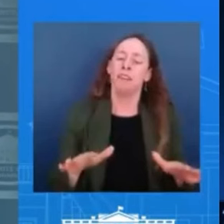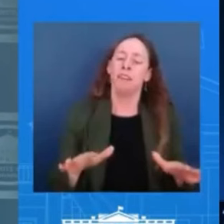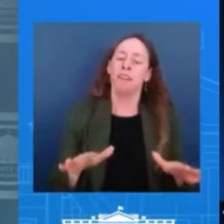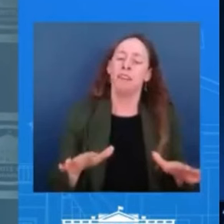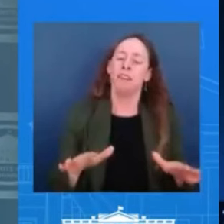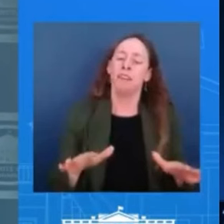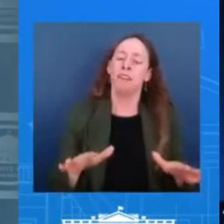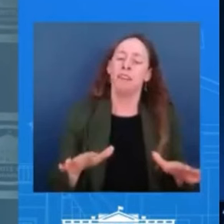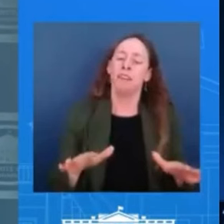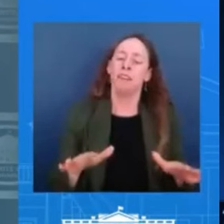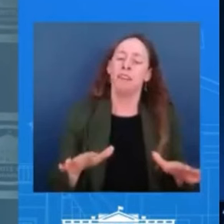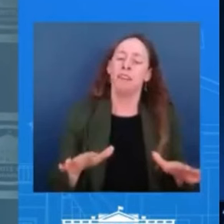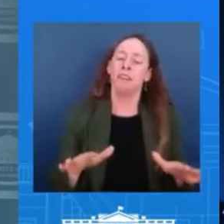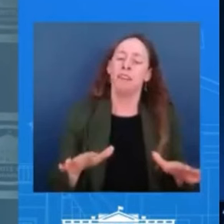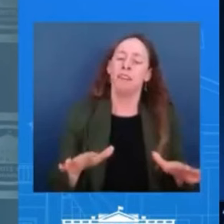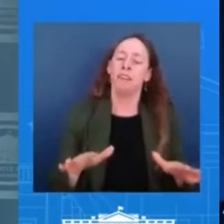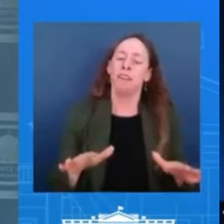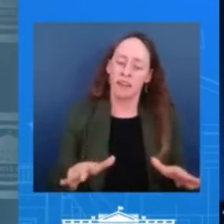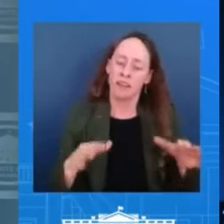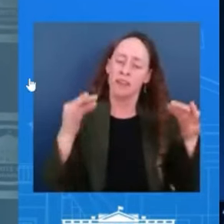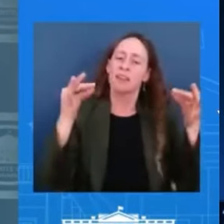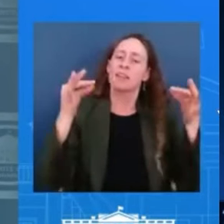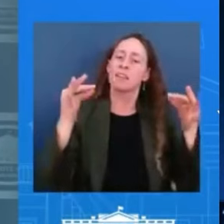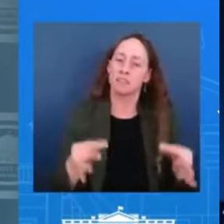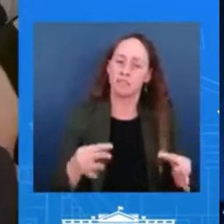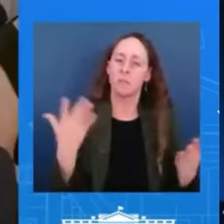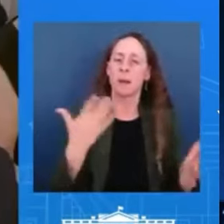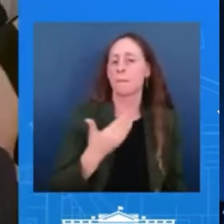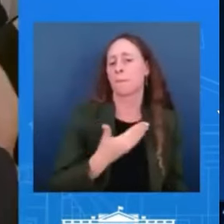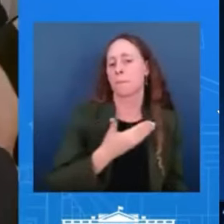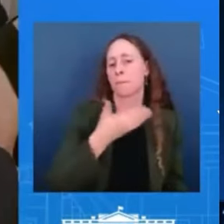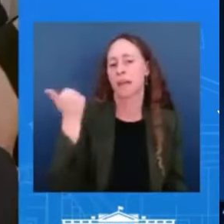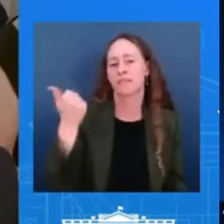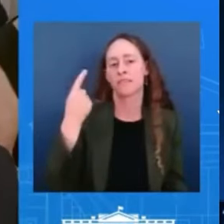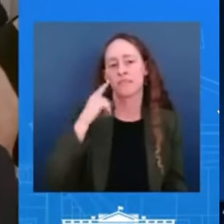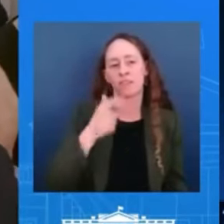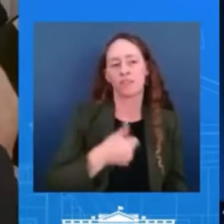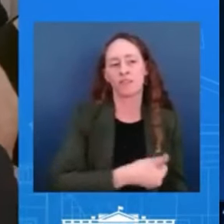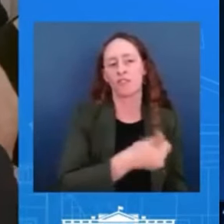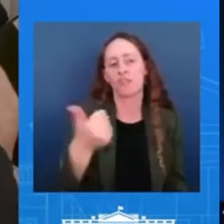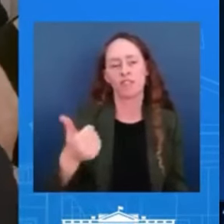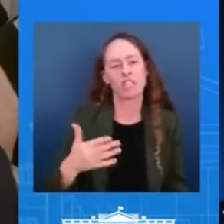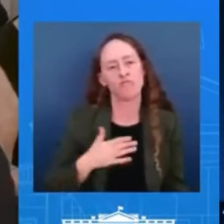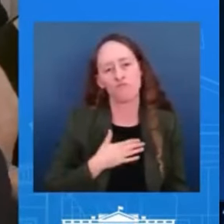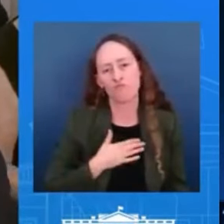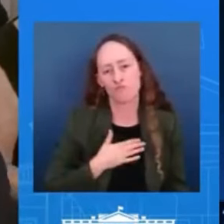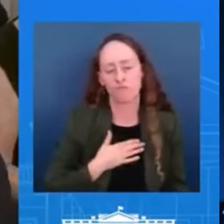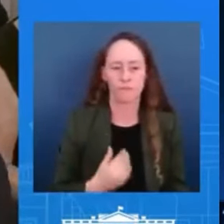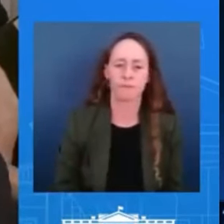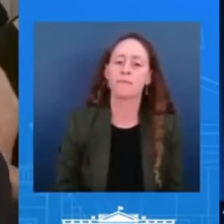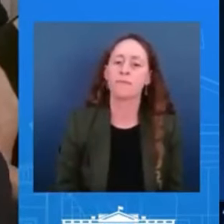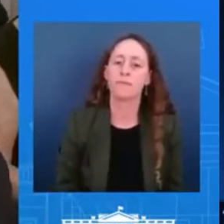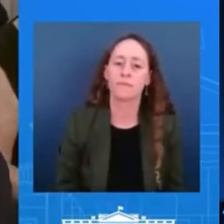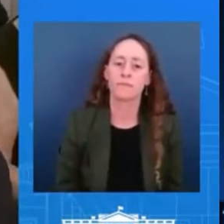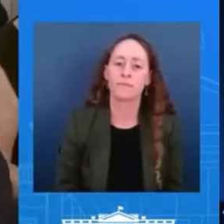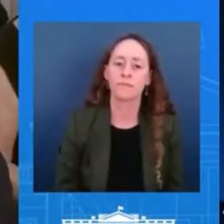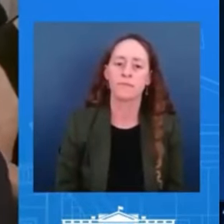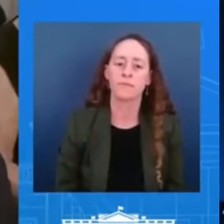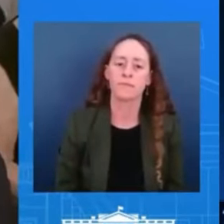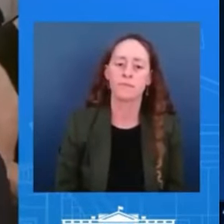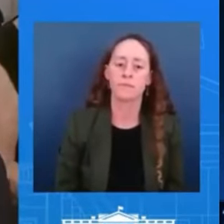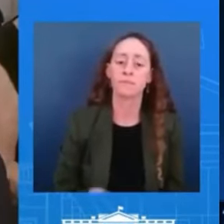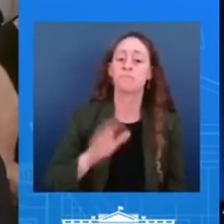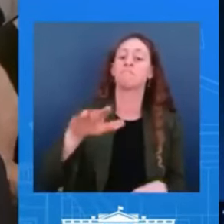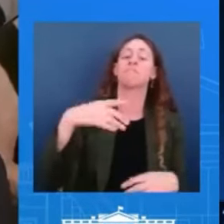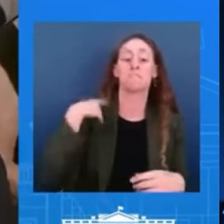out if he was A-OK when he wasn't? Since he made President Biden wants Vice President Harris to be the standard bearer of